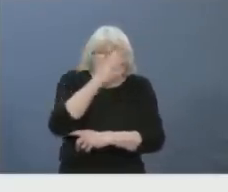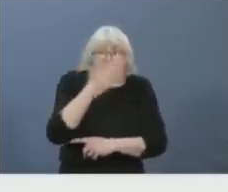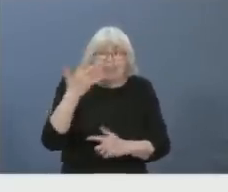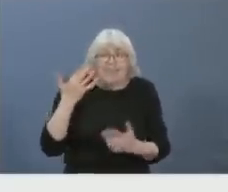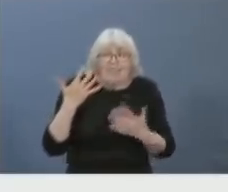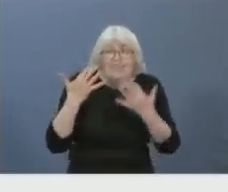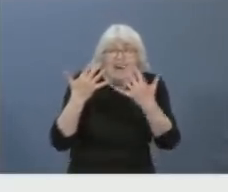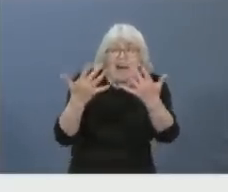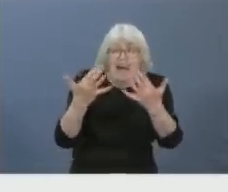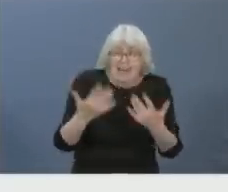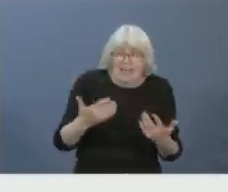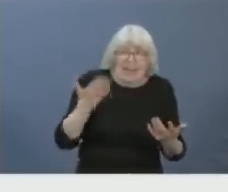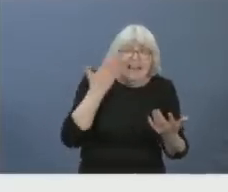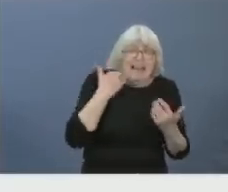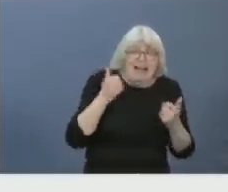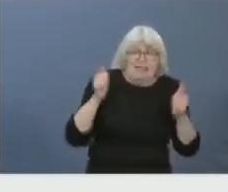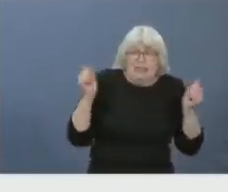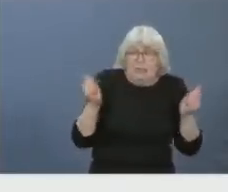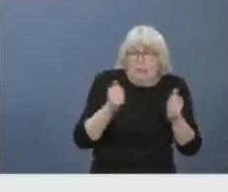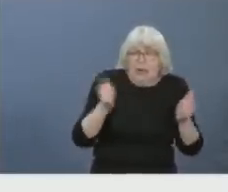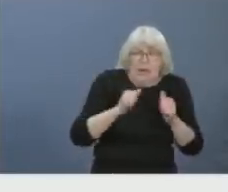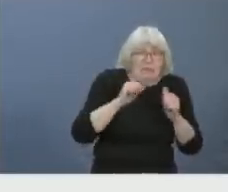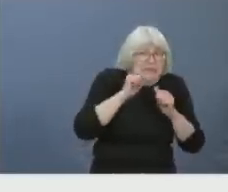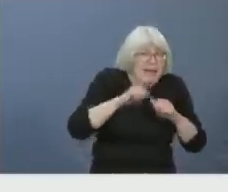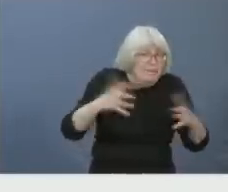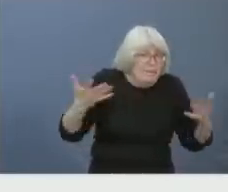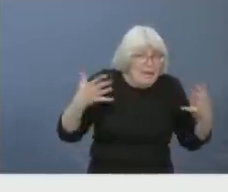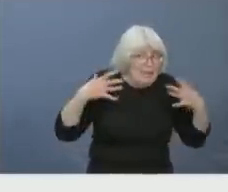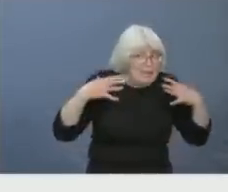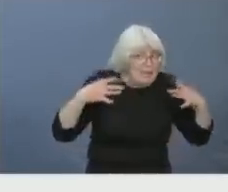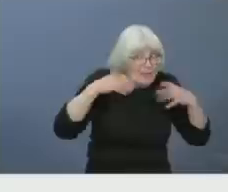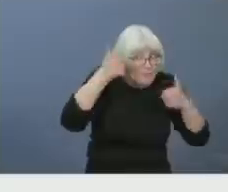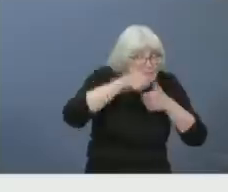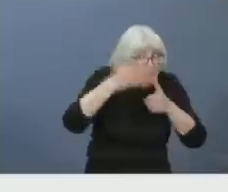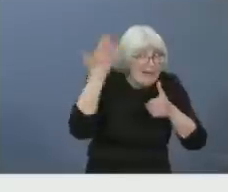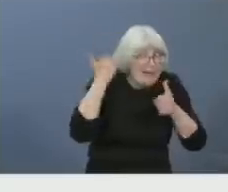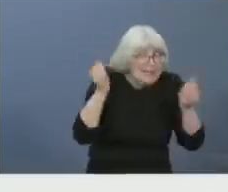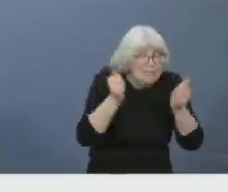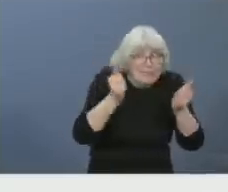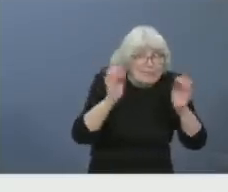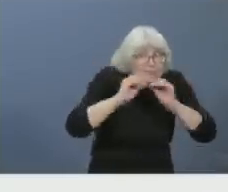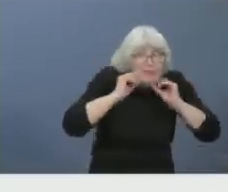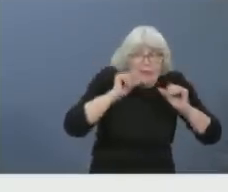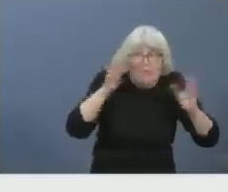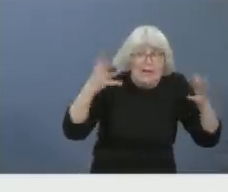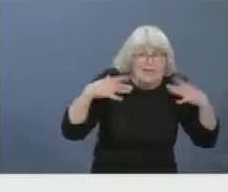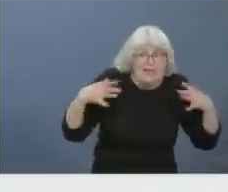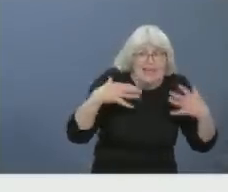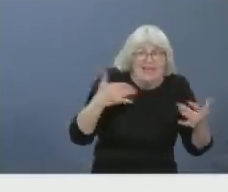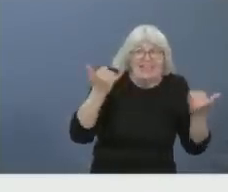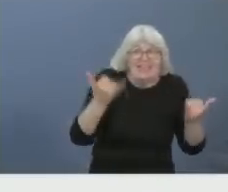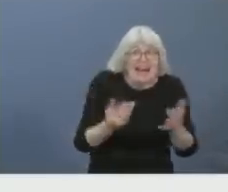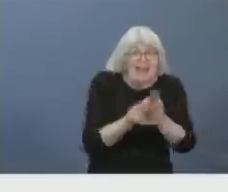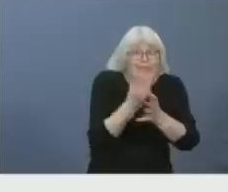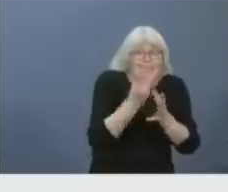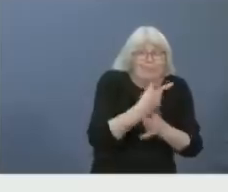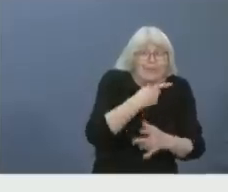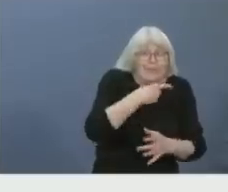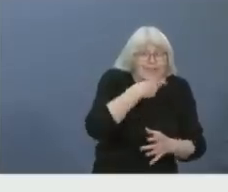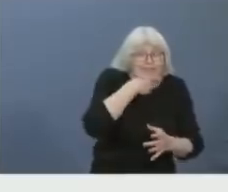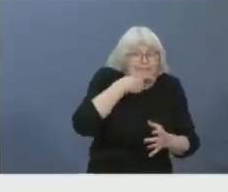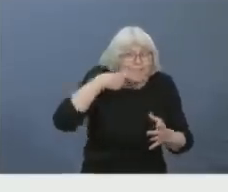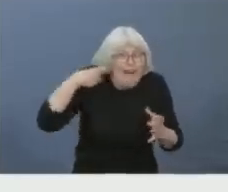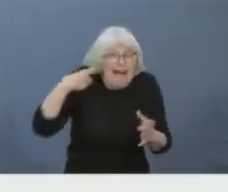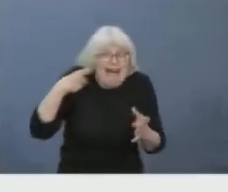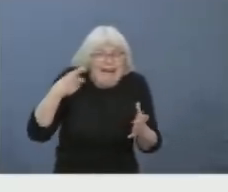very little snow and a really dry spring. We didn't have a whole lot of precipitation